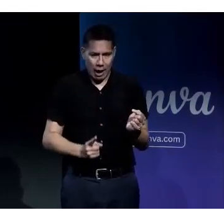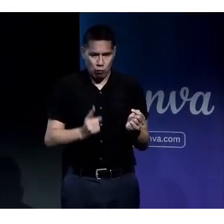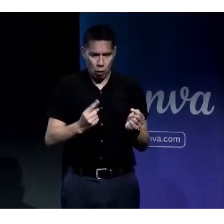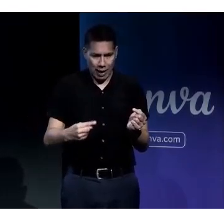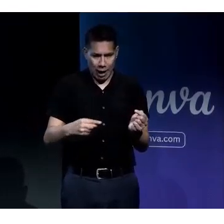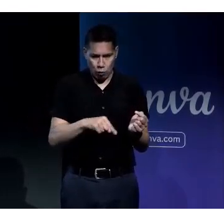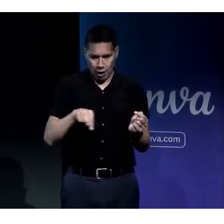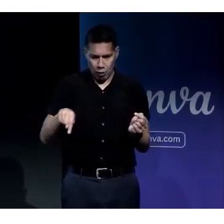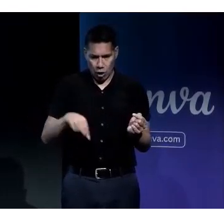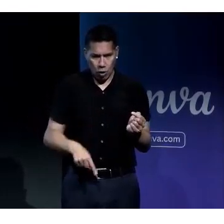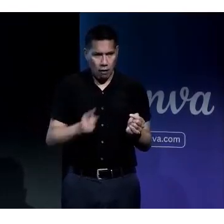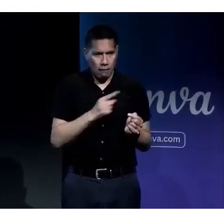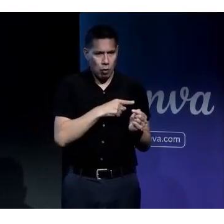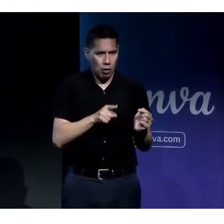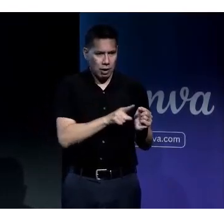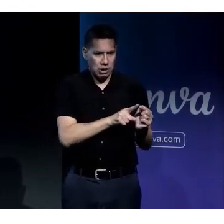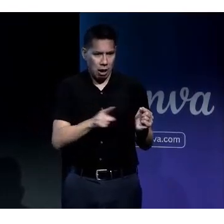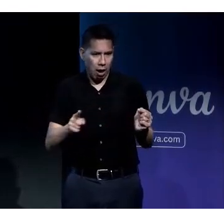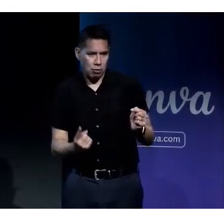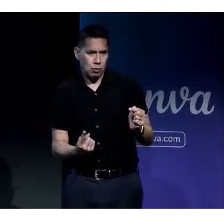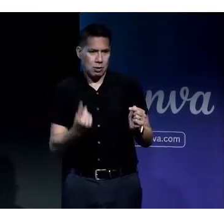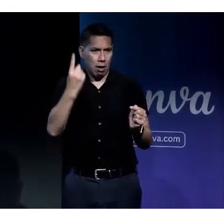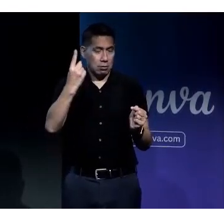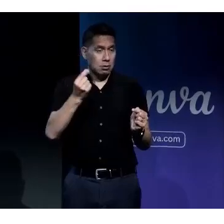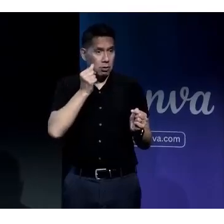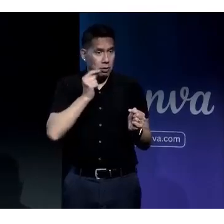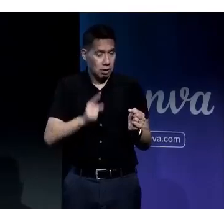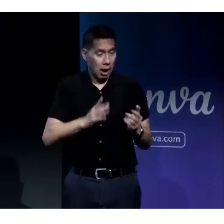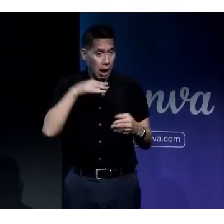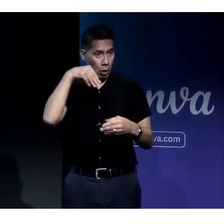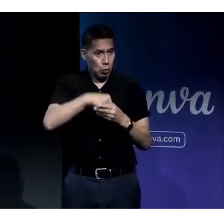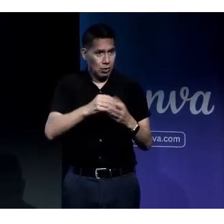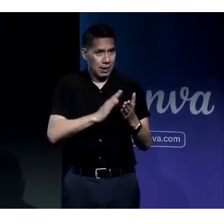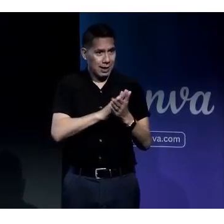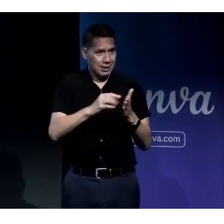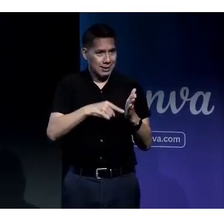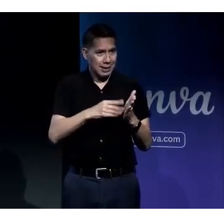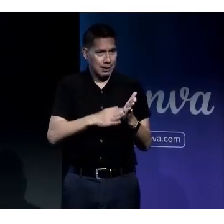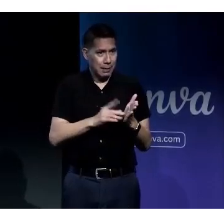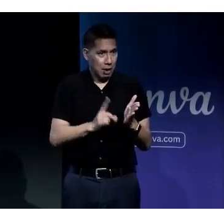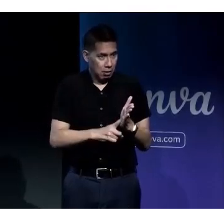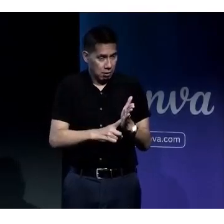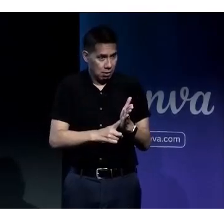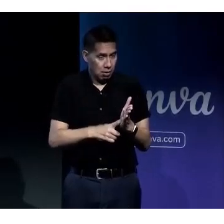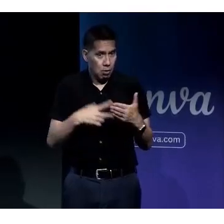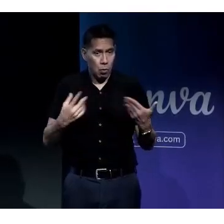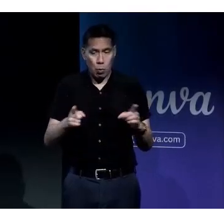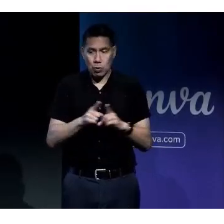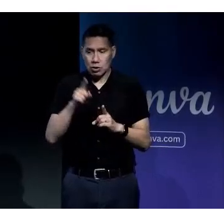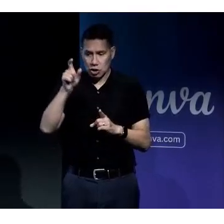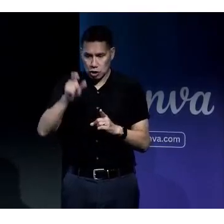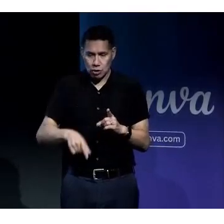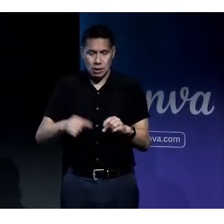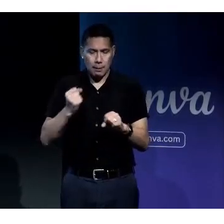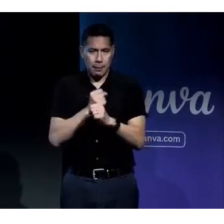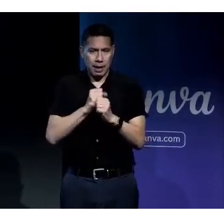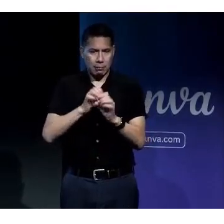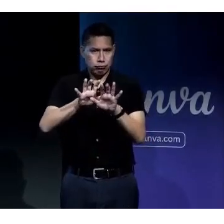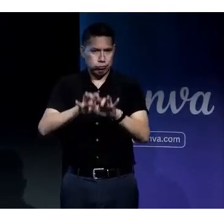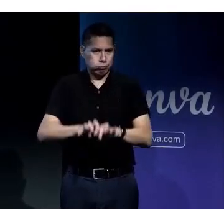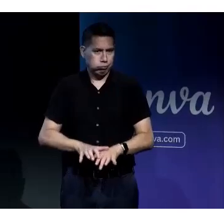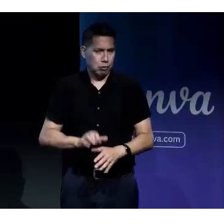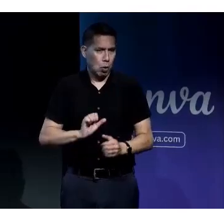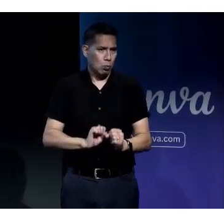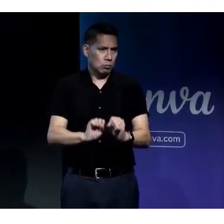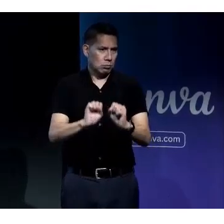slider around, and that interaction is built into the HTML input or handled using JavaScript if you're making your own.